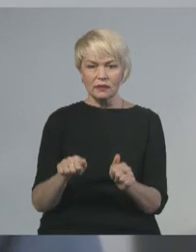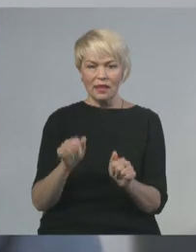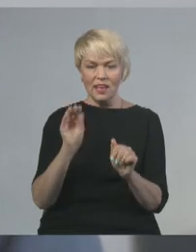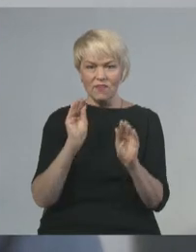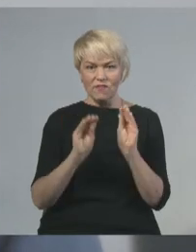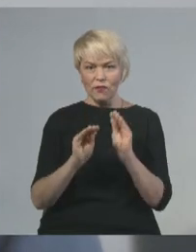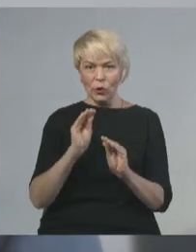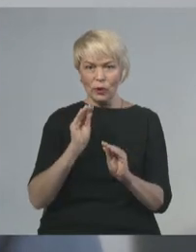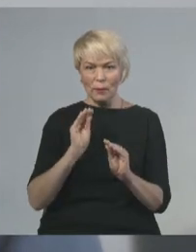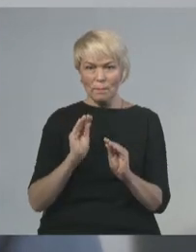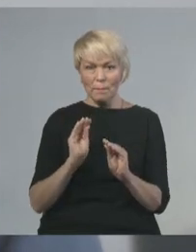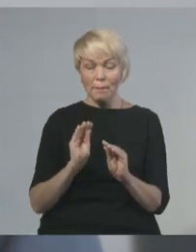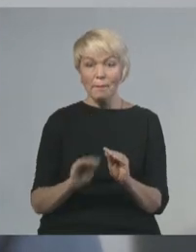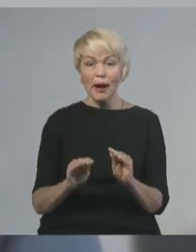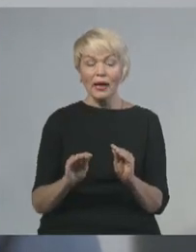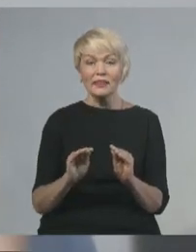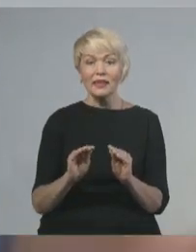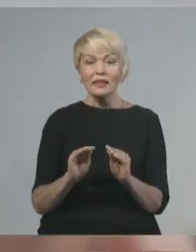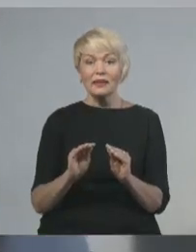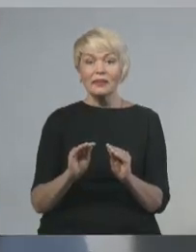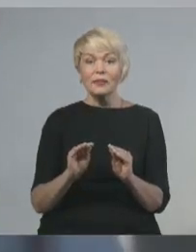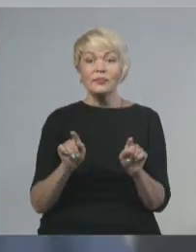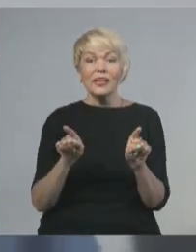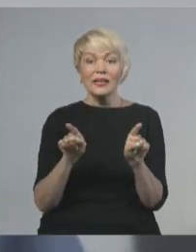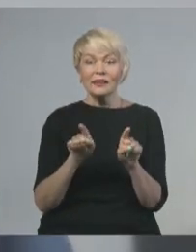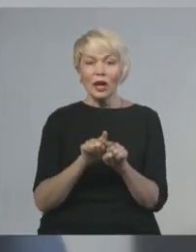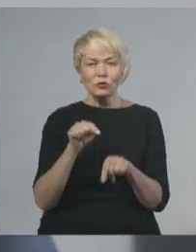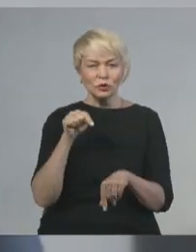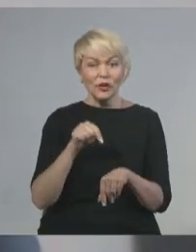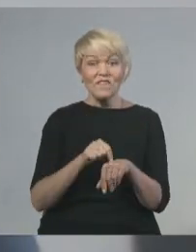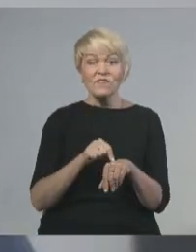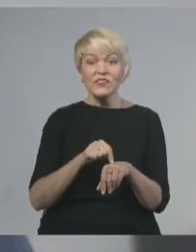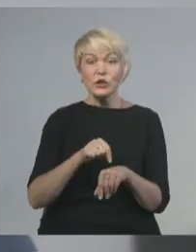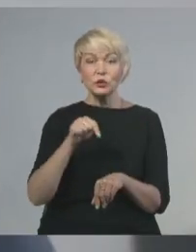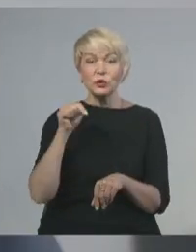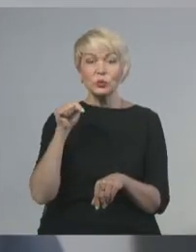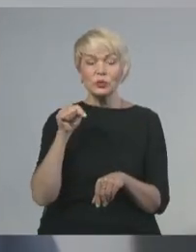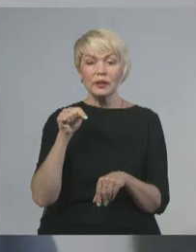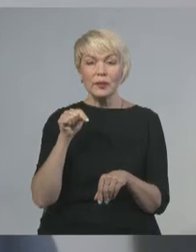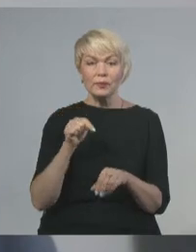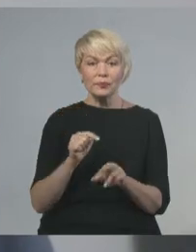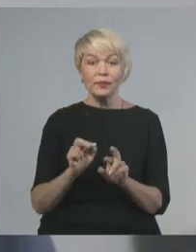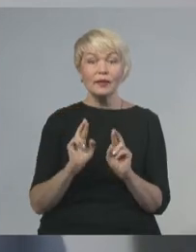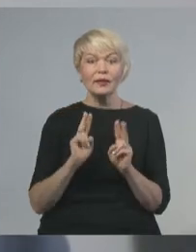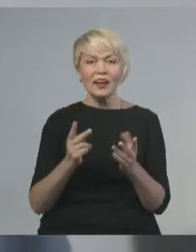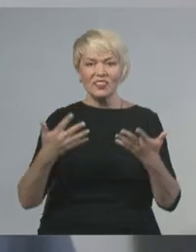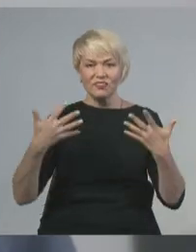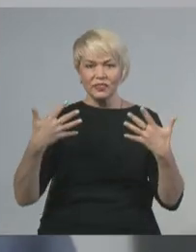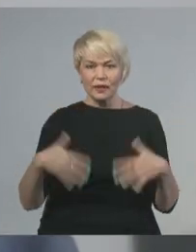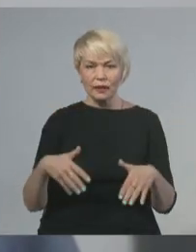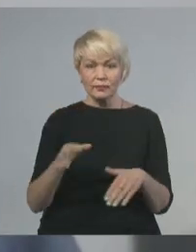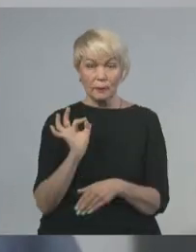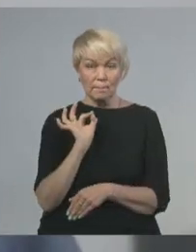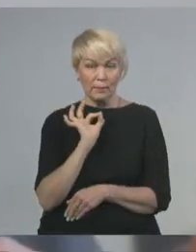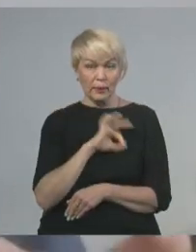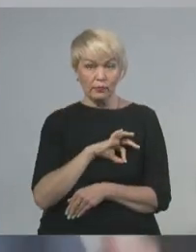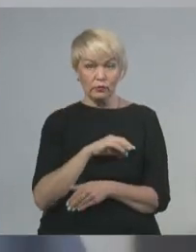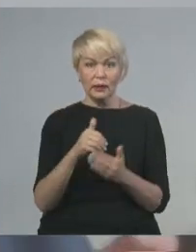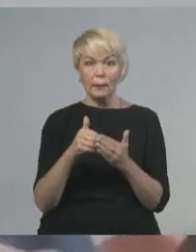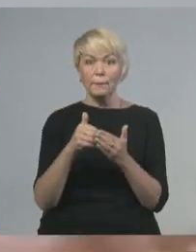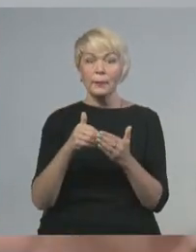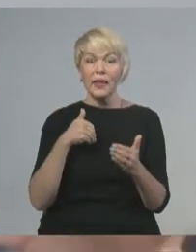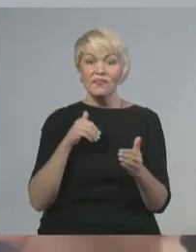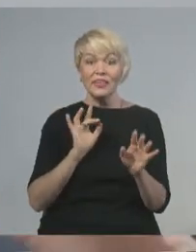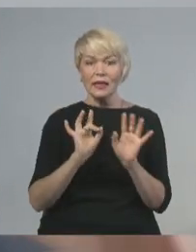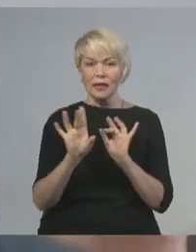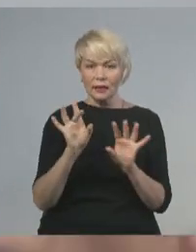feel the advertising gap i mean the the decreased incomes of from advertising as well and they're they're